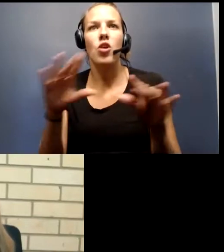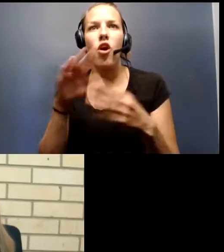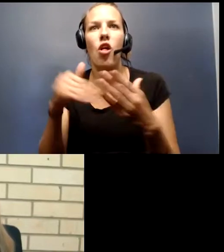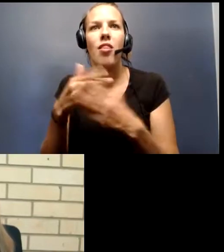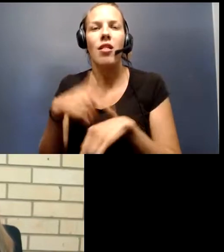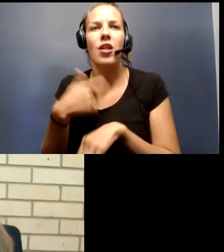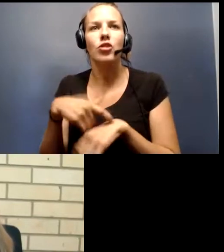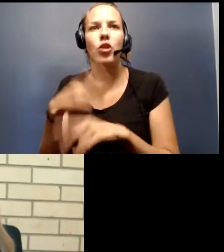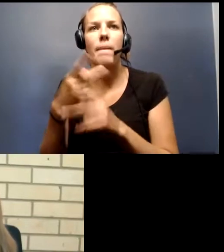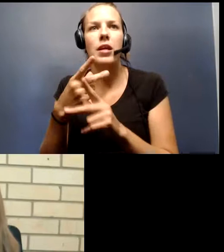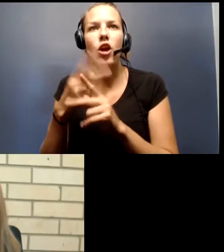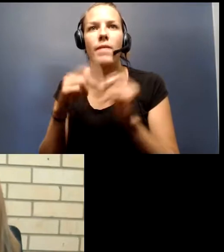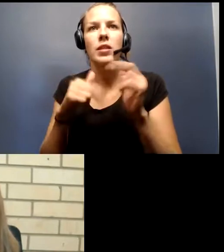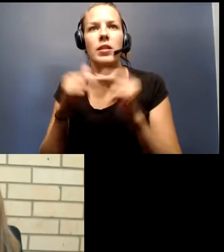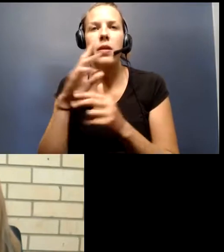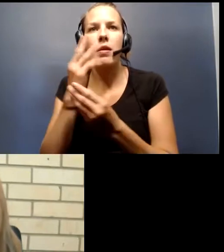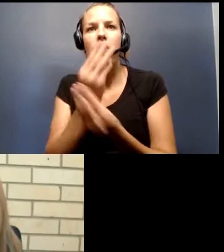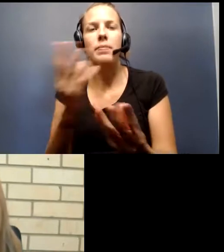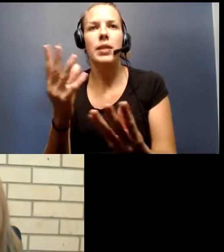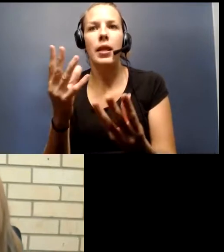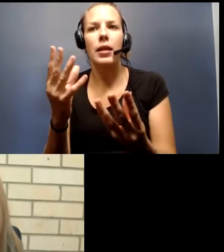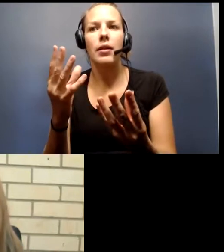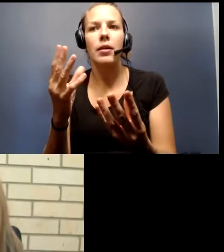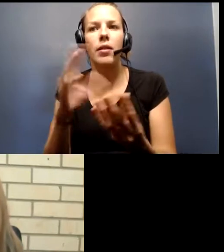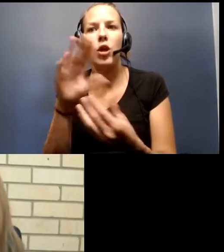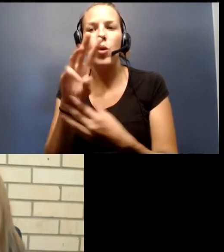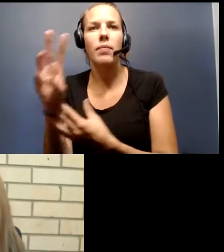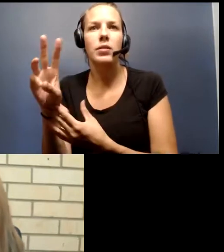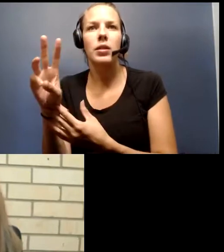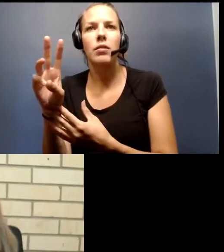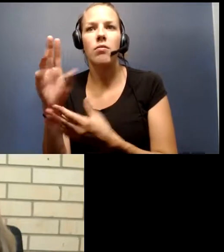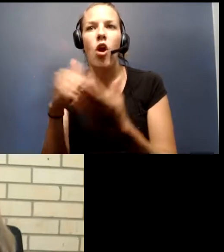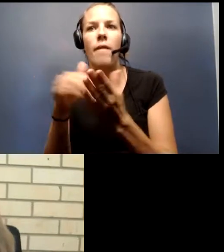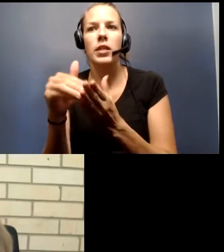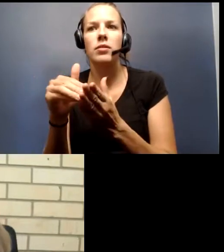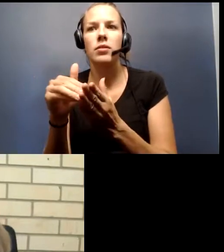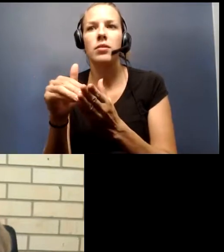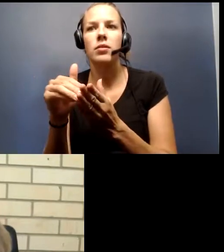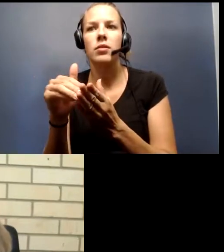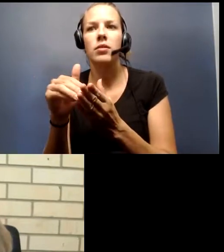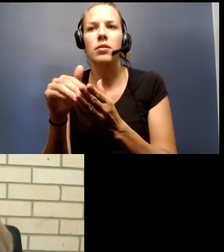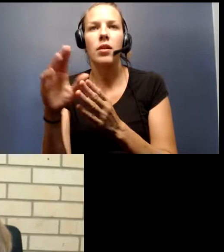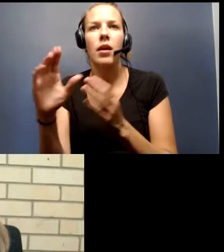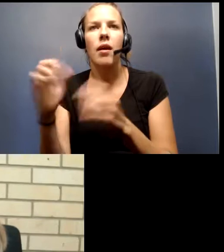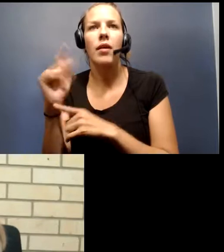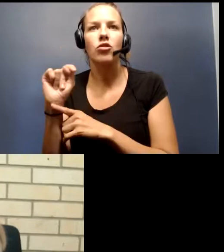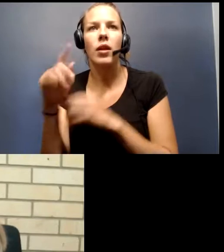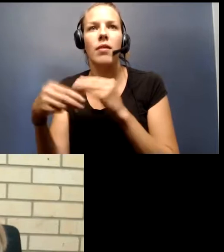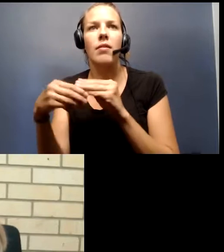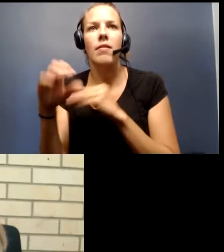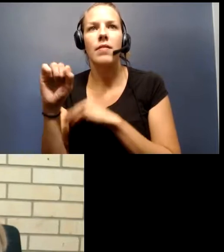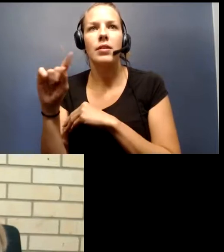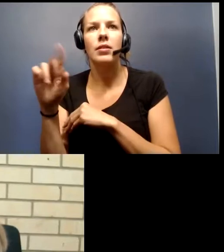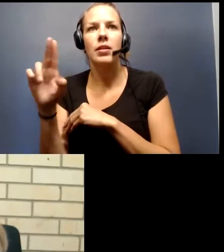care facilities and has been updating their website very frequently. I just put in the chat the status